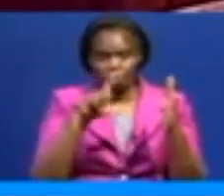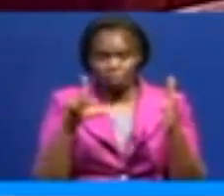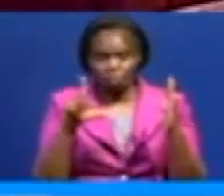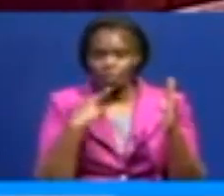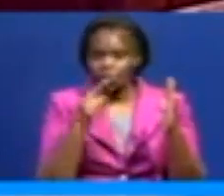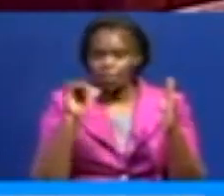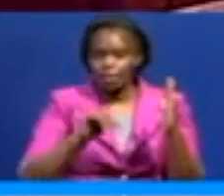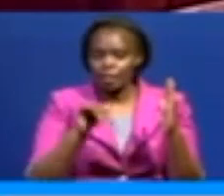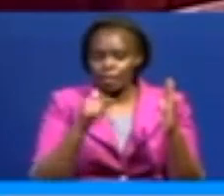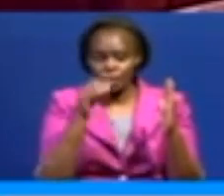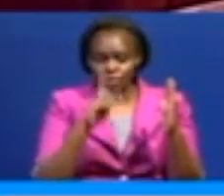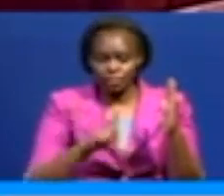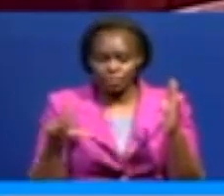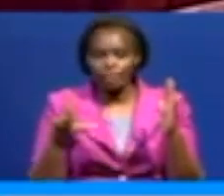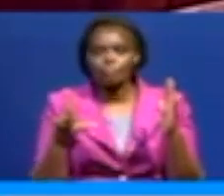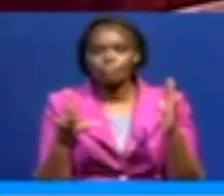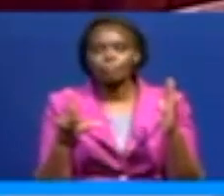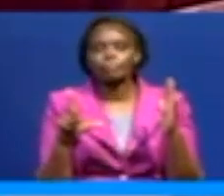want to say that this bill